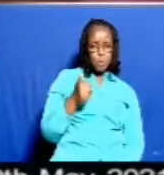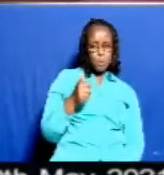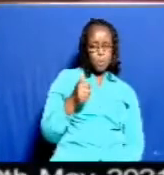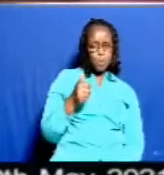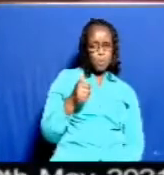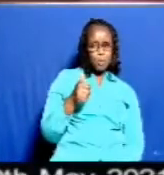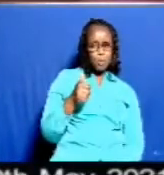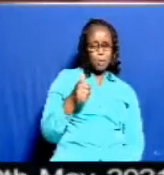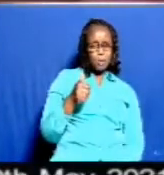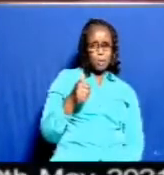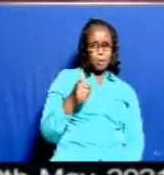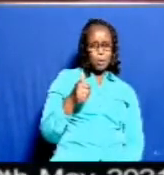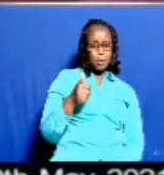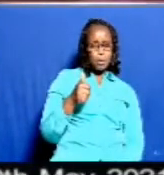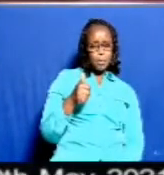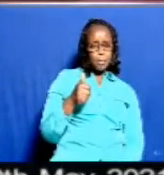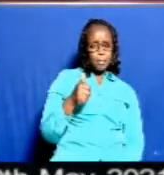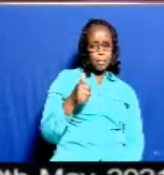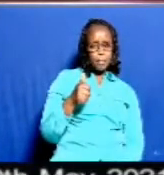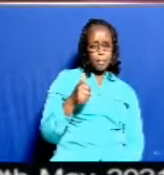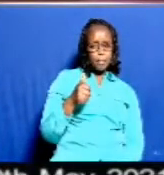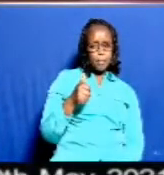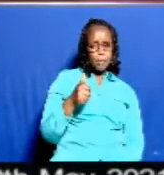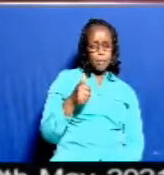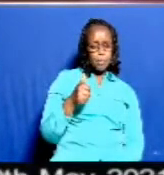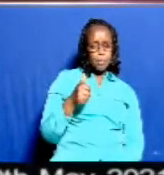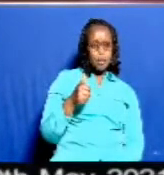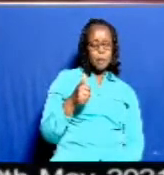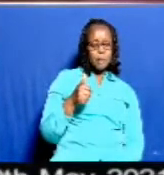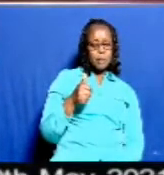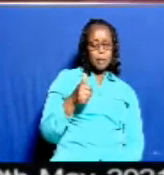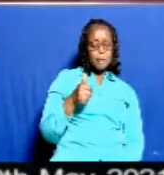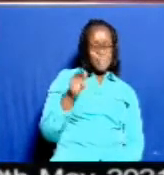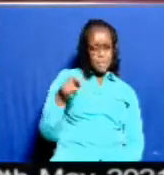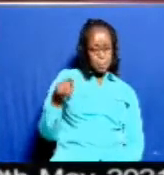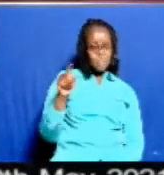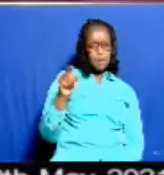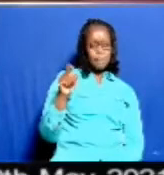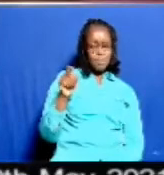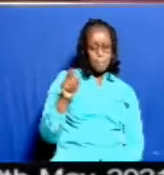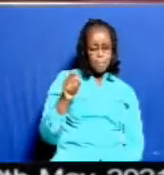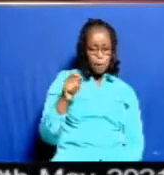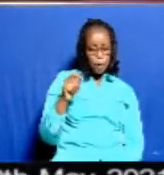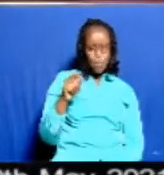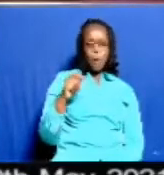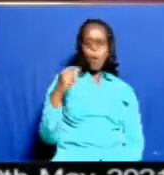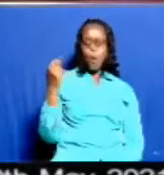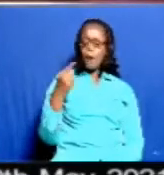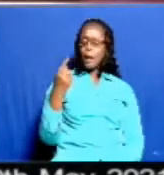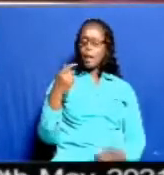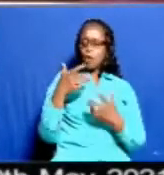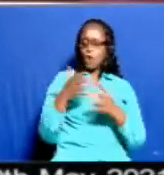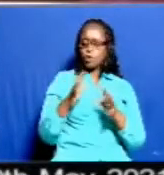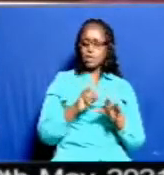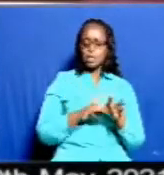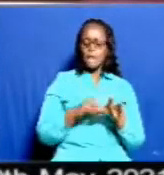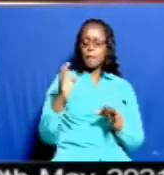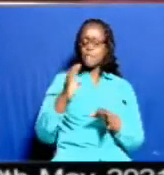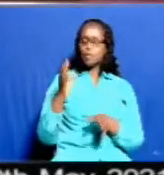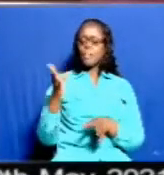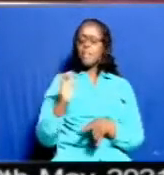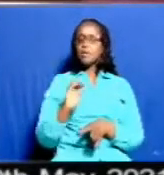Kenya Airways, since it is a trending body, is supposed to be making only losses when there are no customers. But since it's